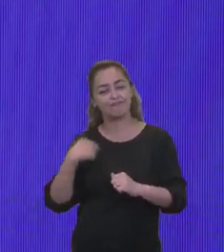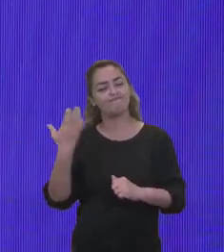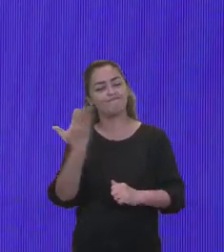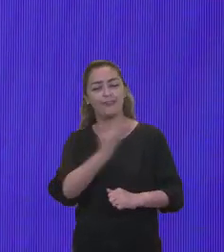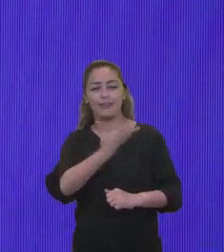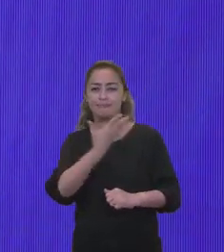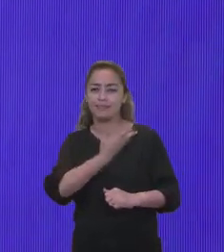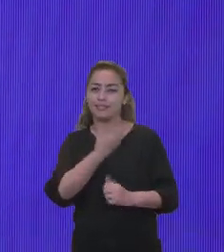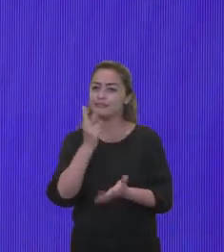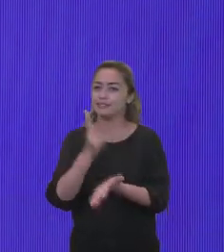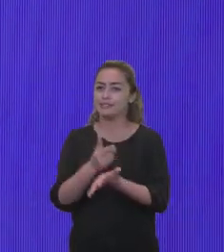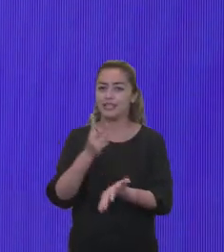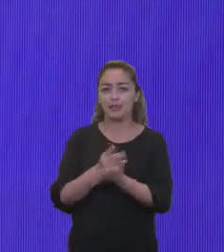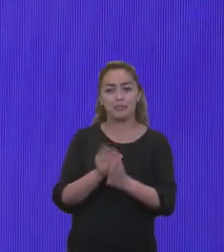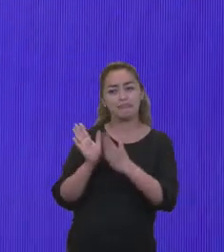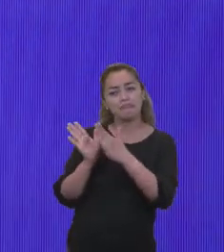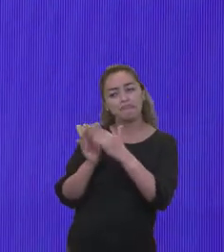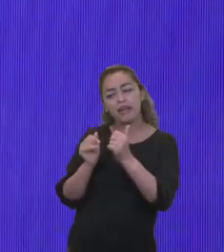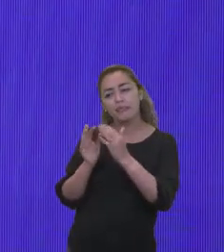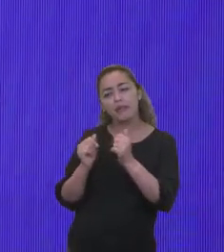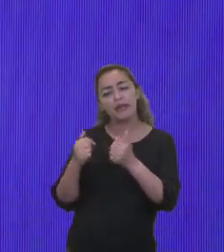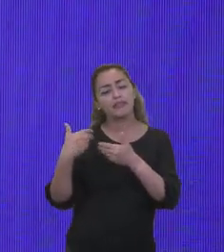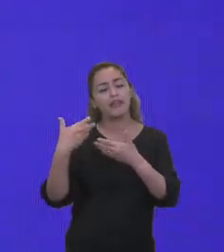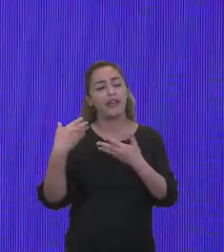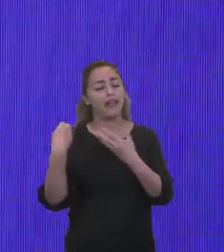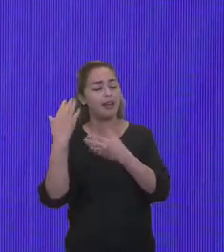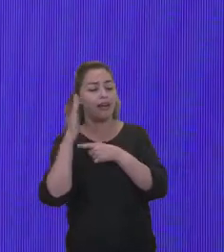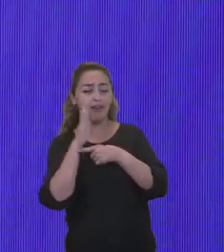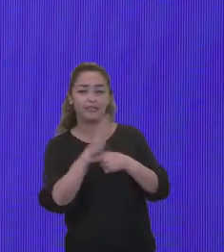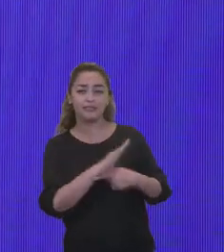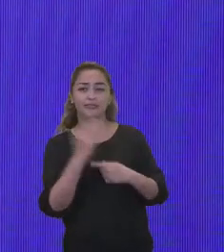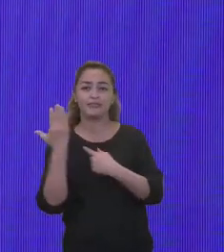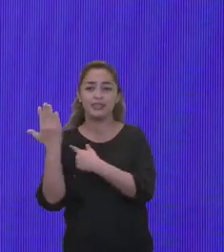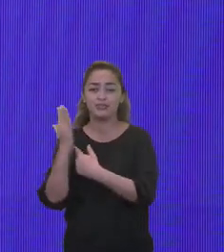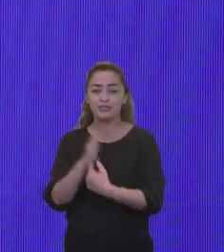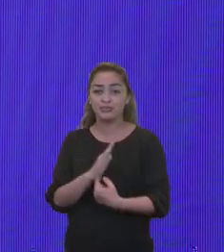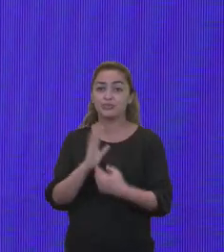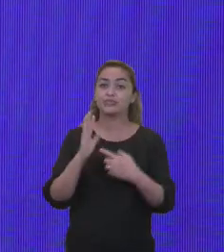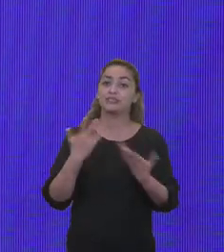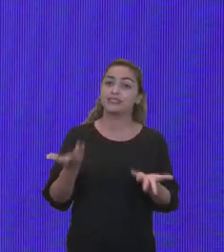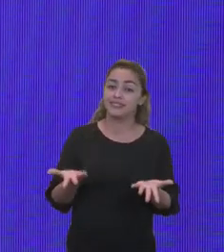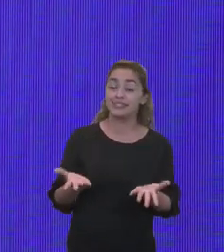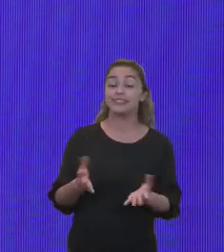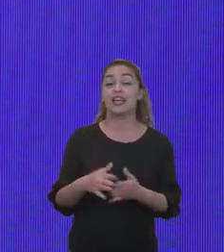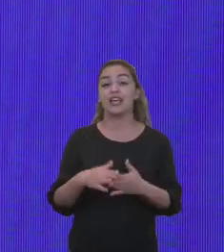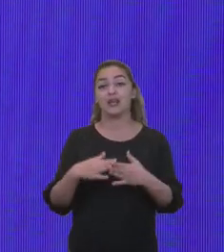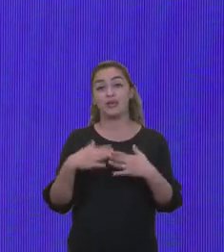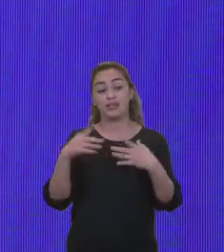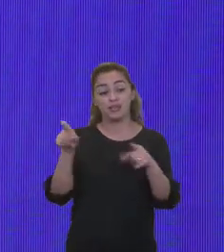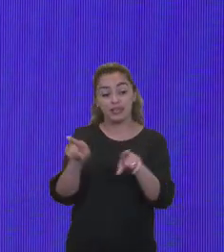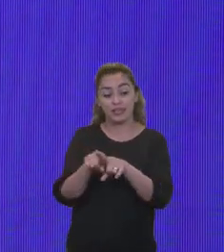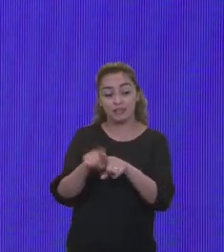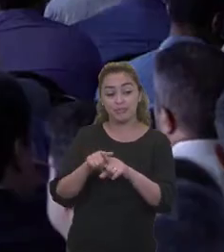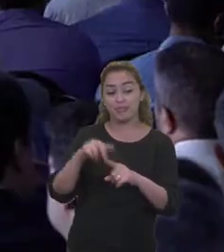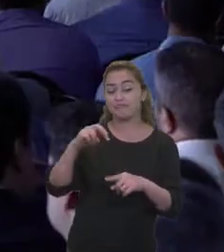that does everything I always ask her. her capacity.